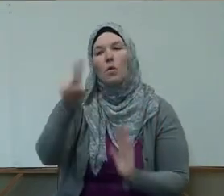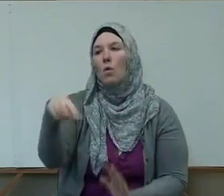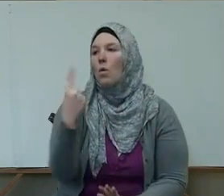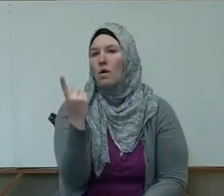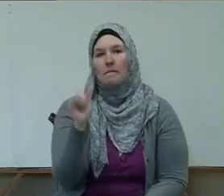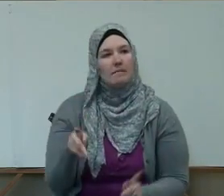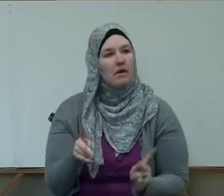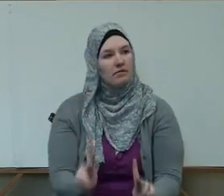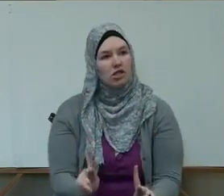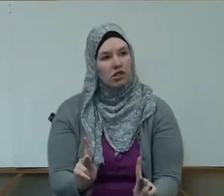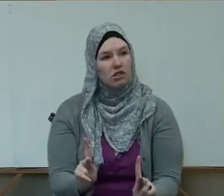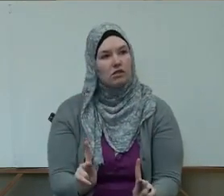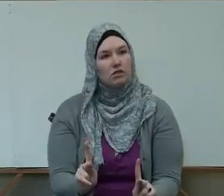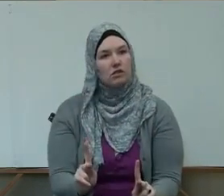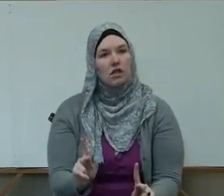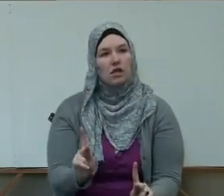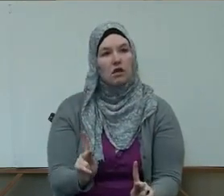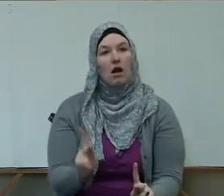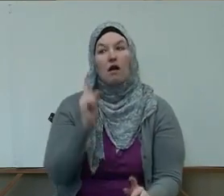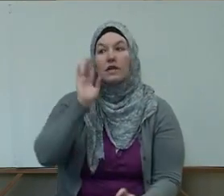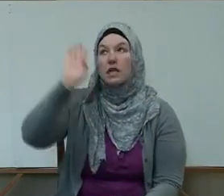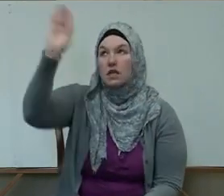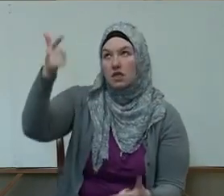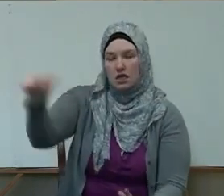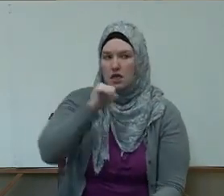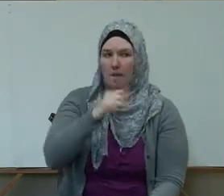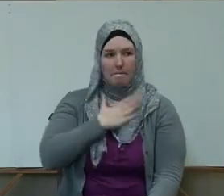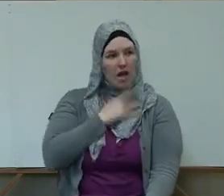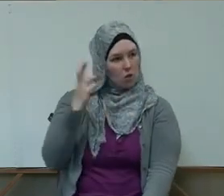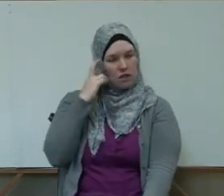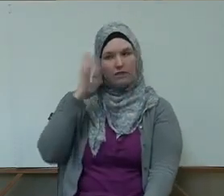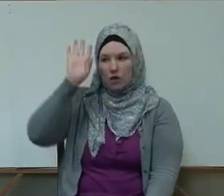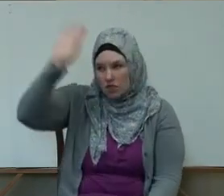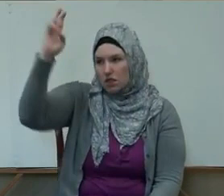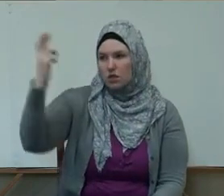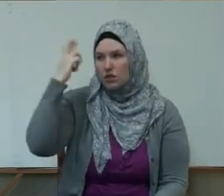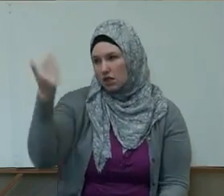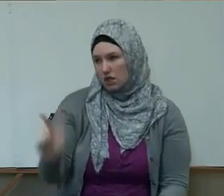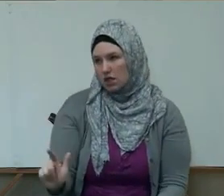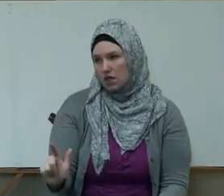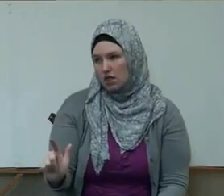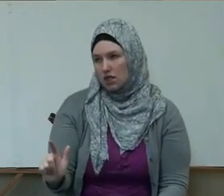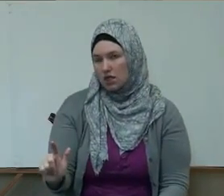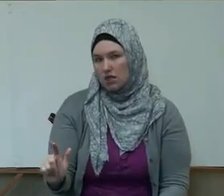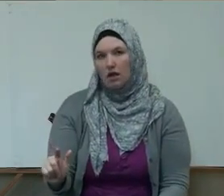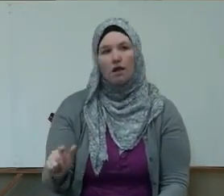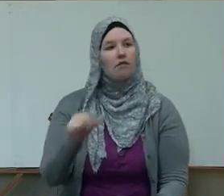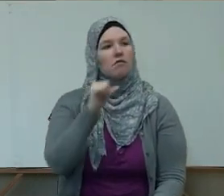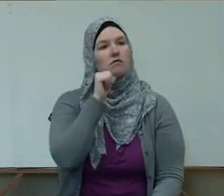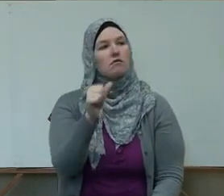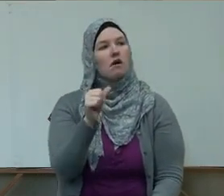the permission of His reasoning, not our reasoning, for the purpose that He sets forth, not the purpose that we